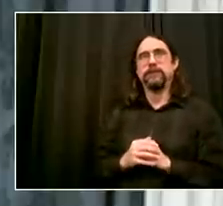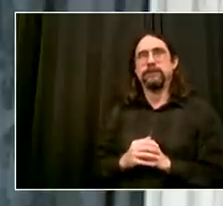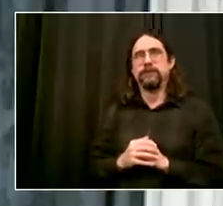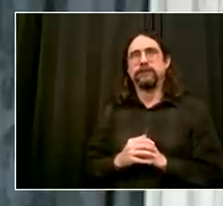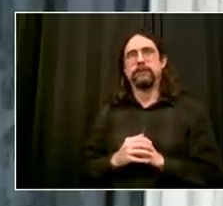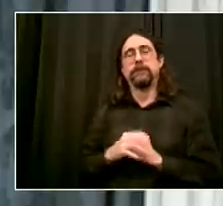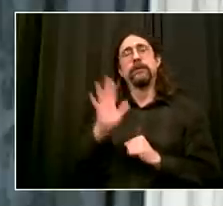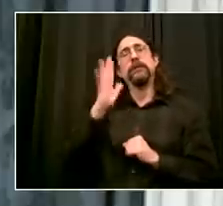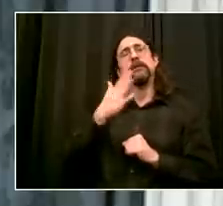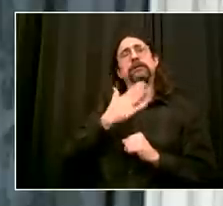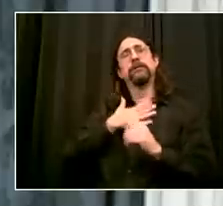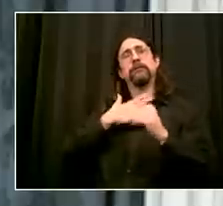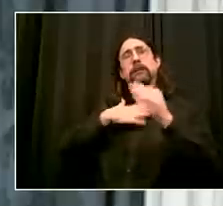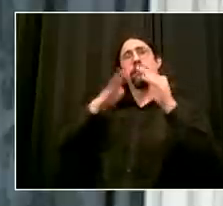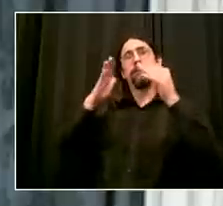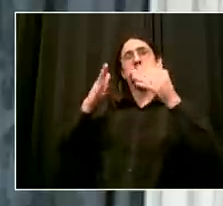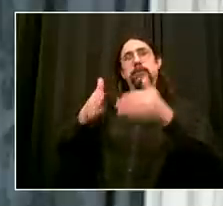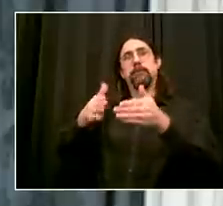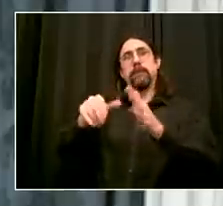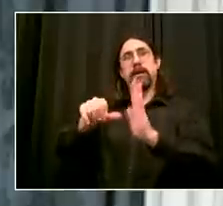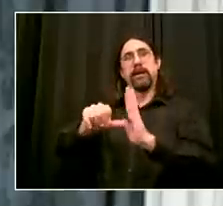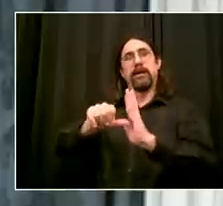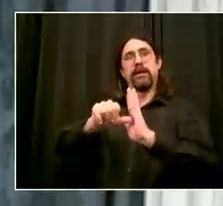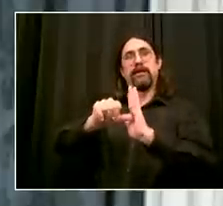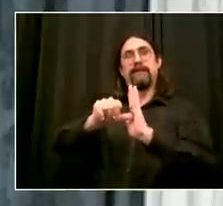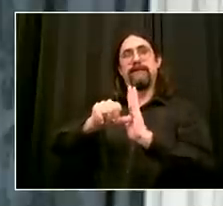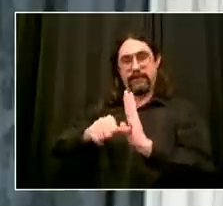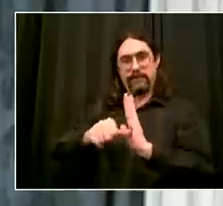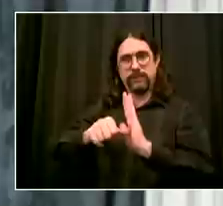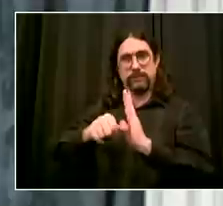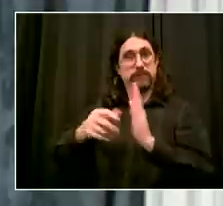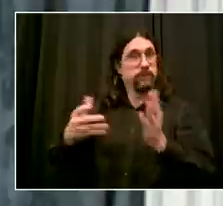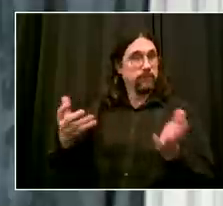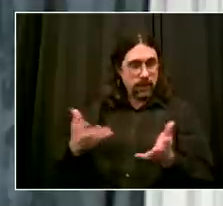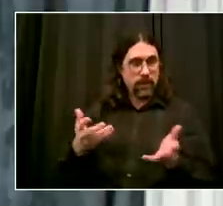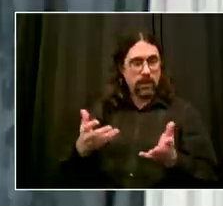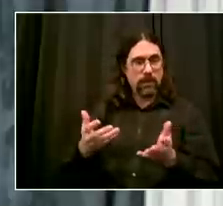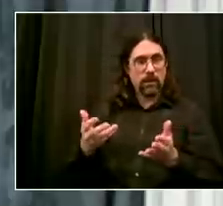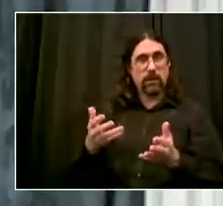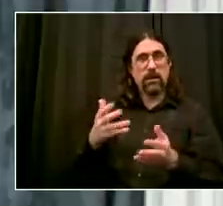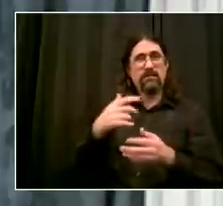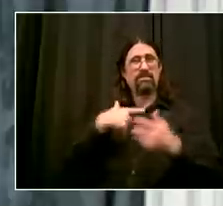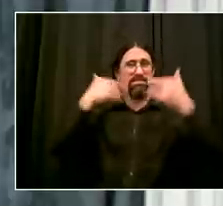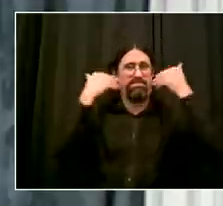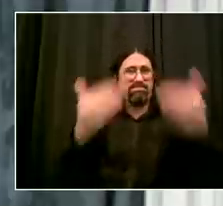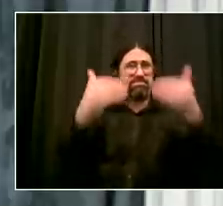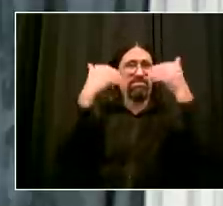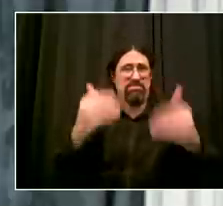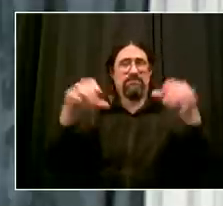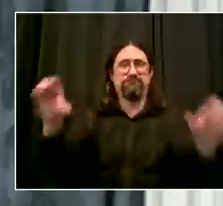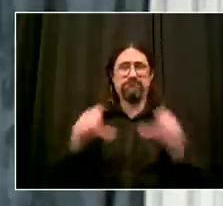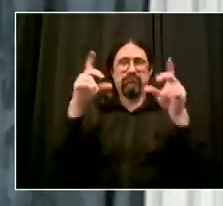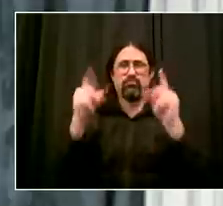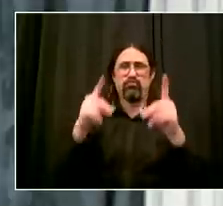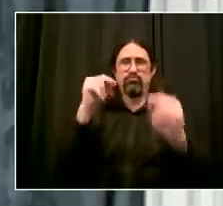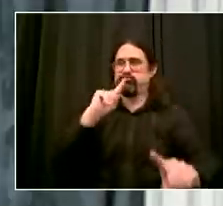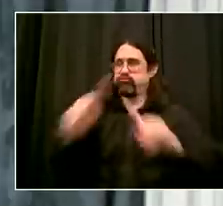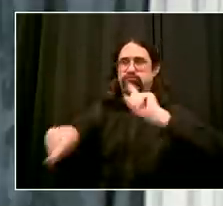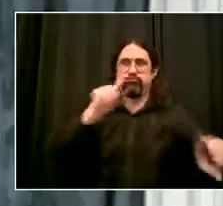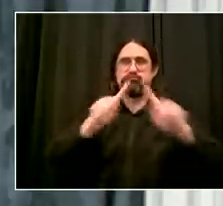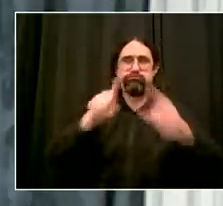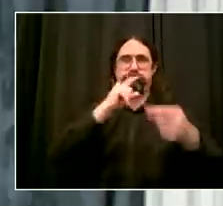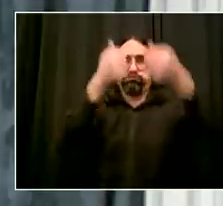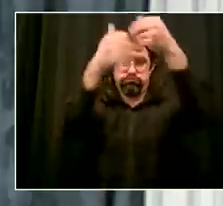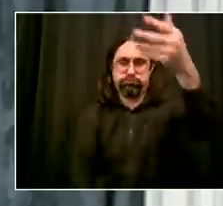activities. That means that essential activities, whether it's someone going to the grocery store